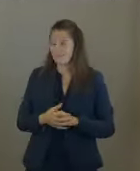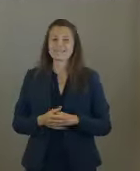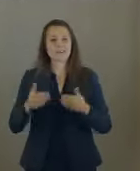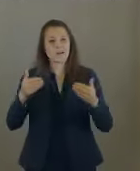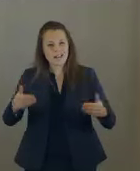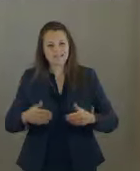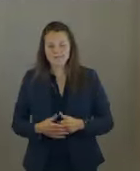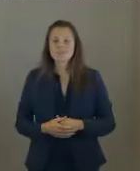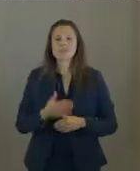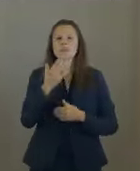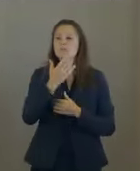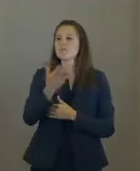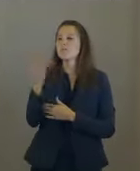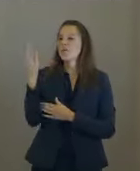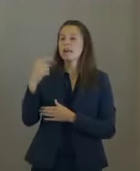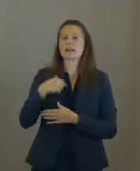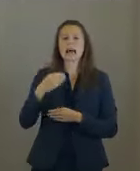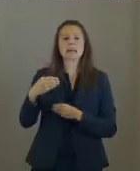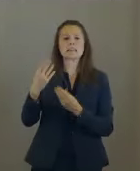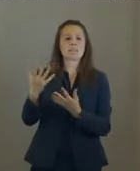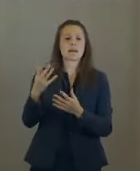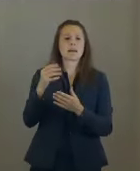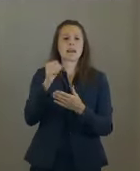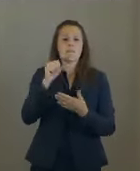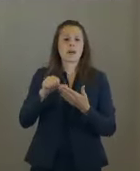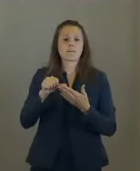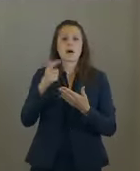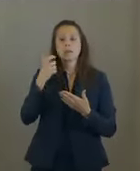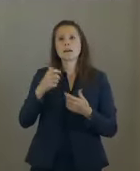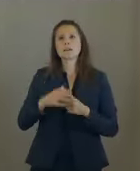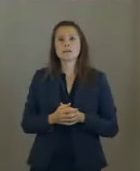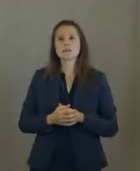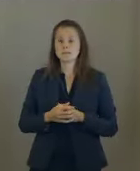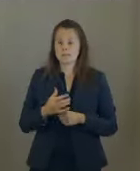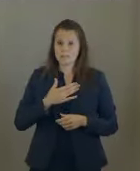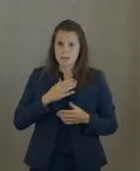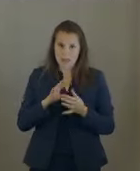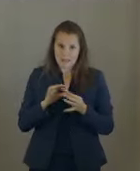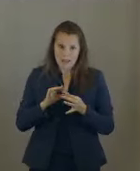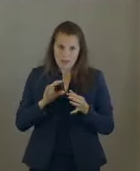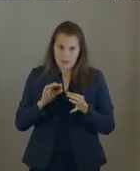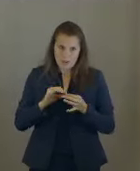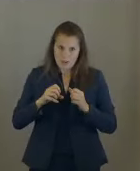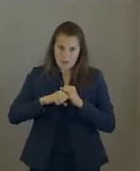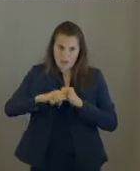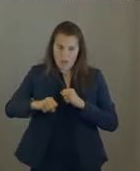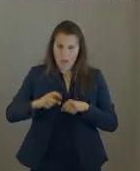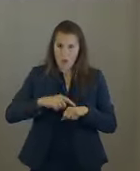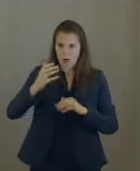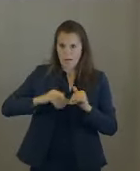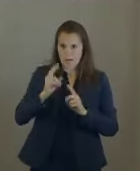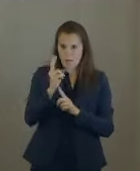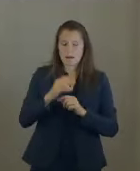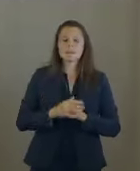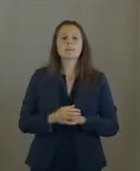Go right ahead. Thank you. Good morning, everyone. I submitted a memo because what I wanted to say is going to take a lot longer than 2 minutes.